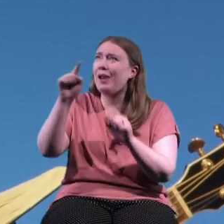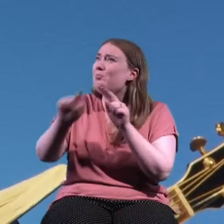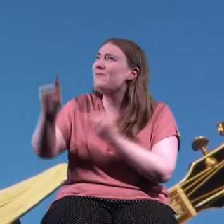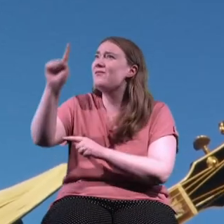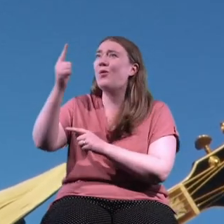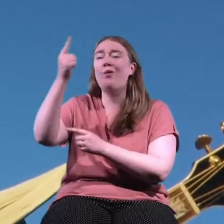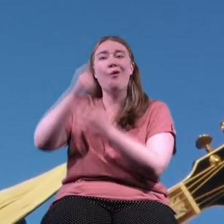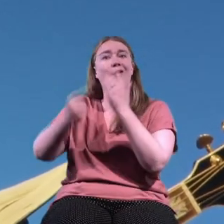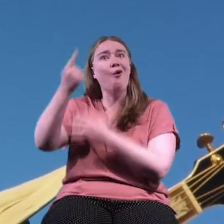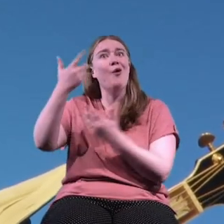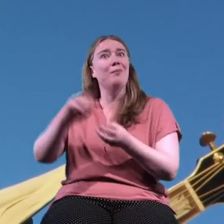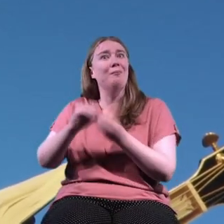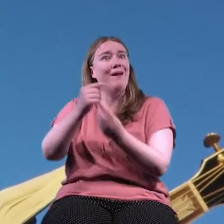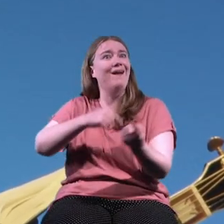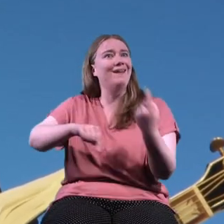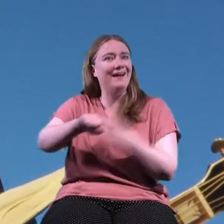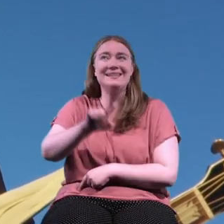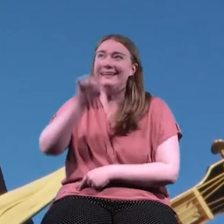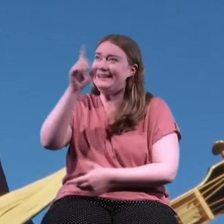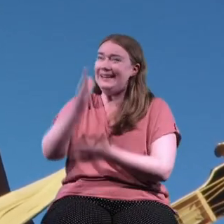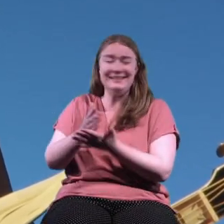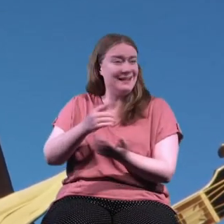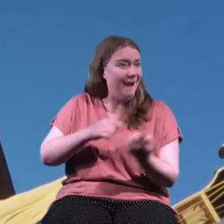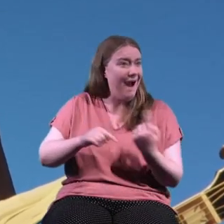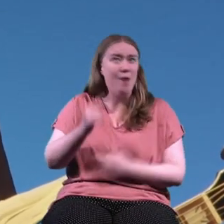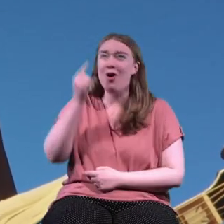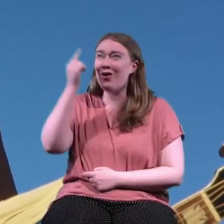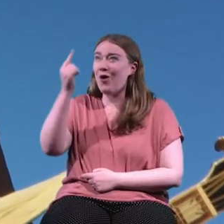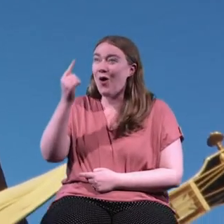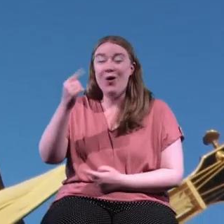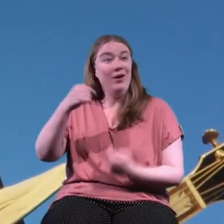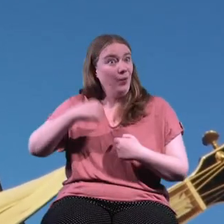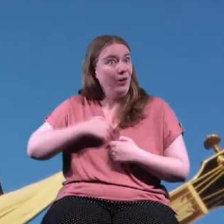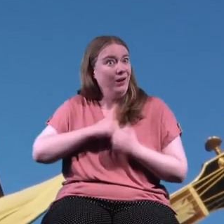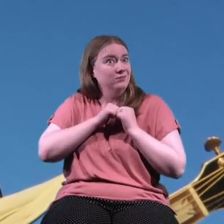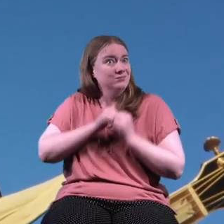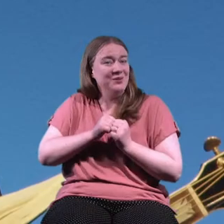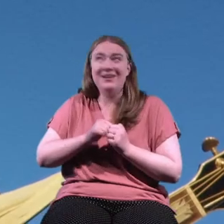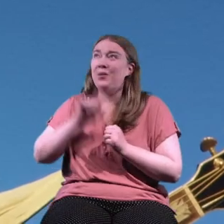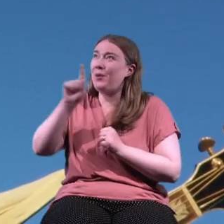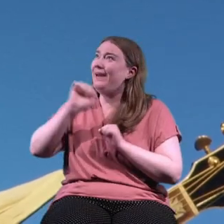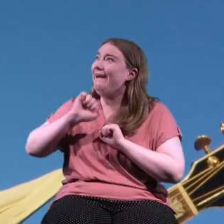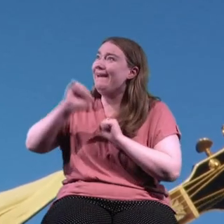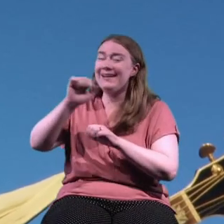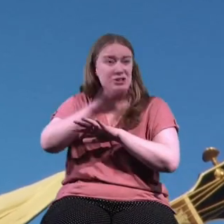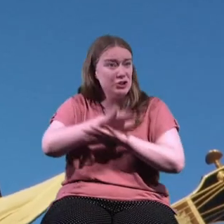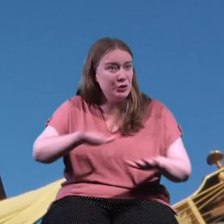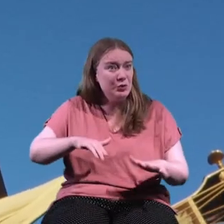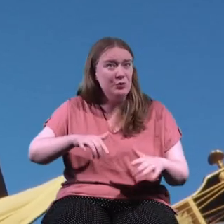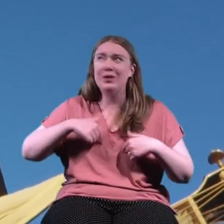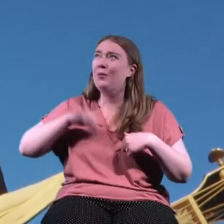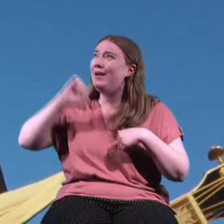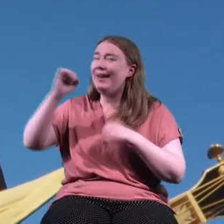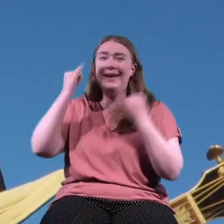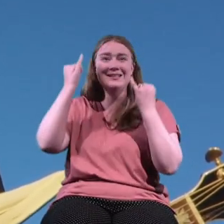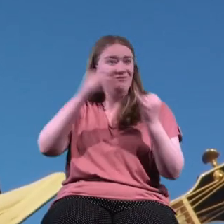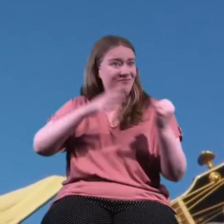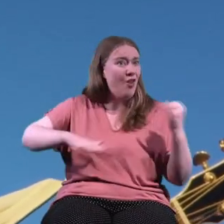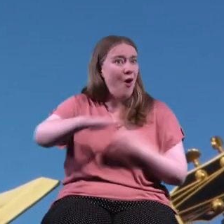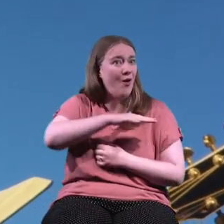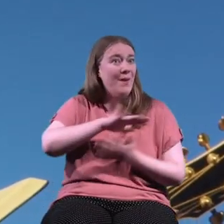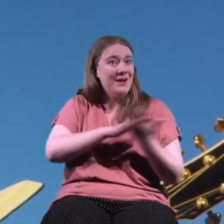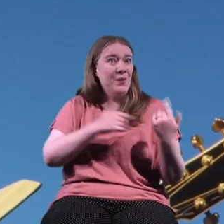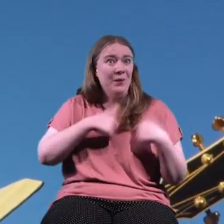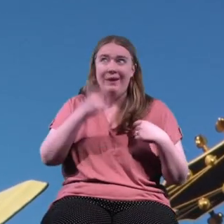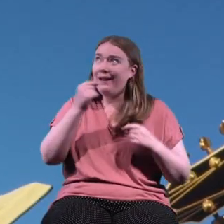of being God's children, being in his flock, is that we can come to him in all our mess and all our imperfection and